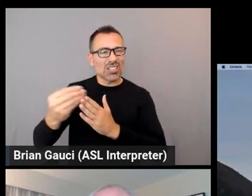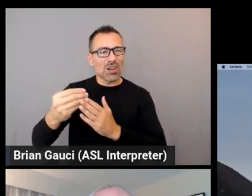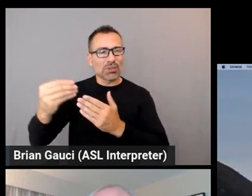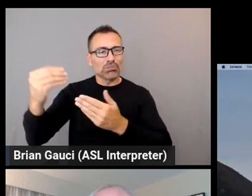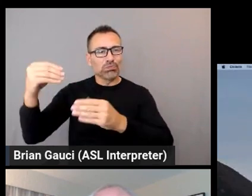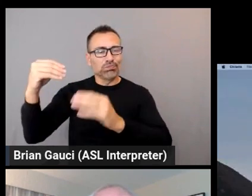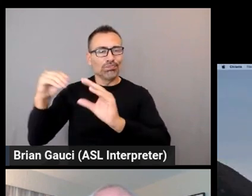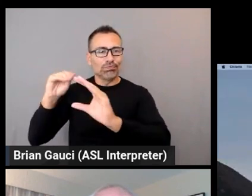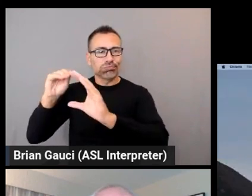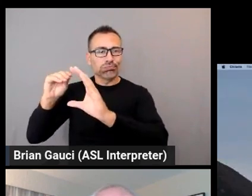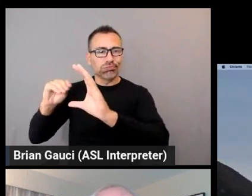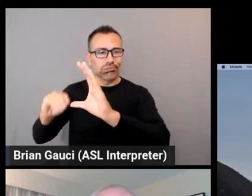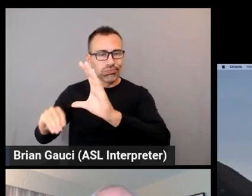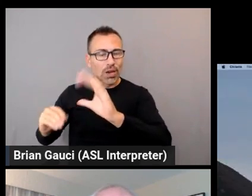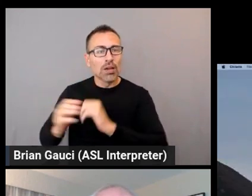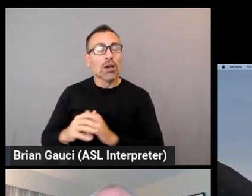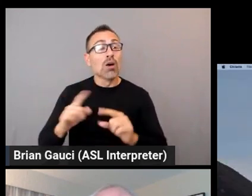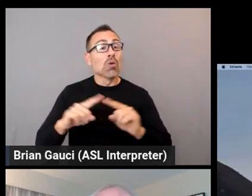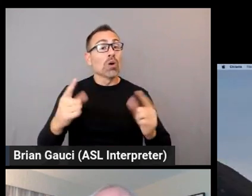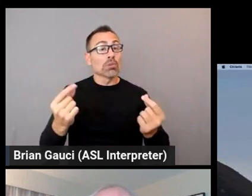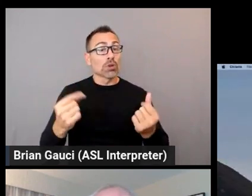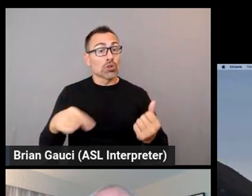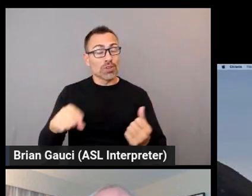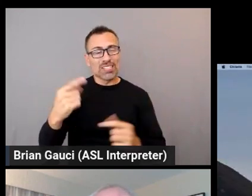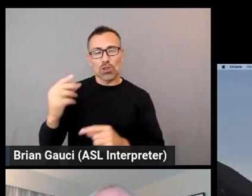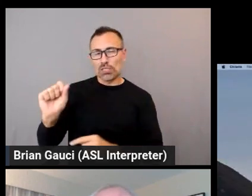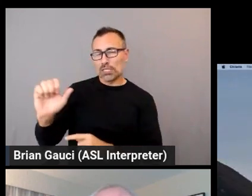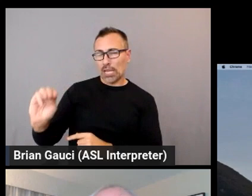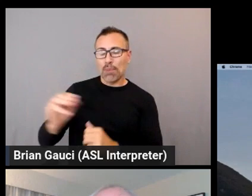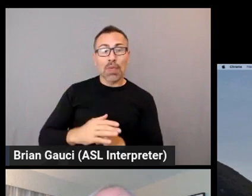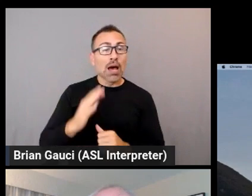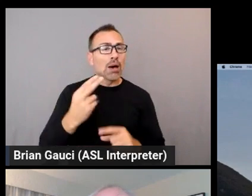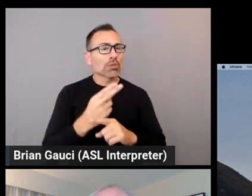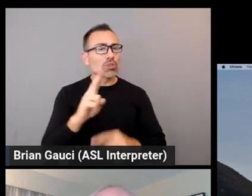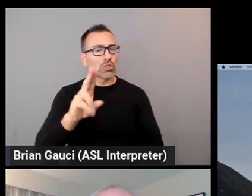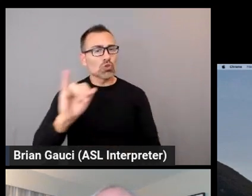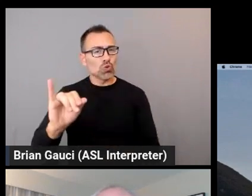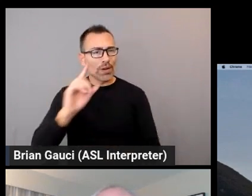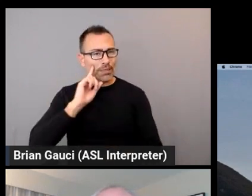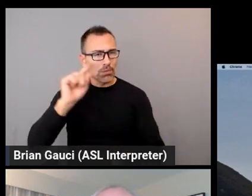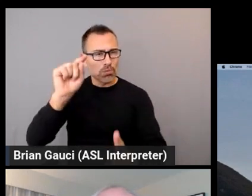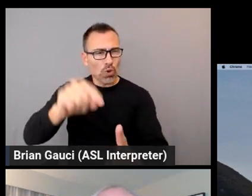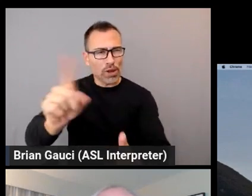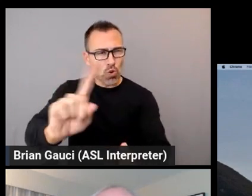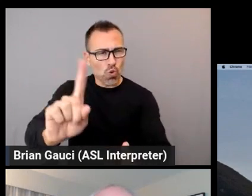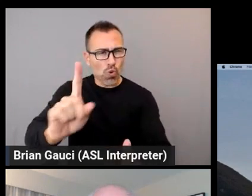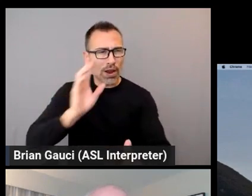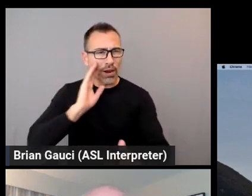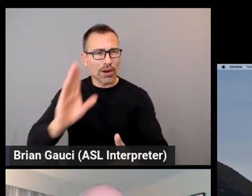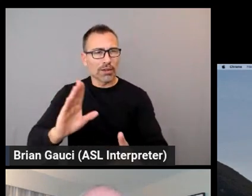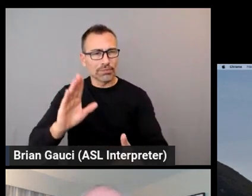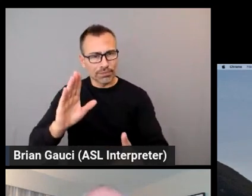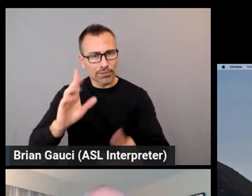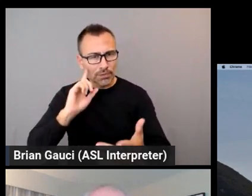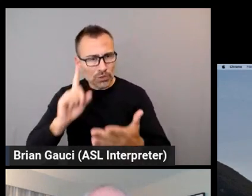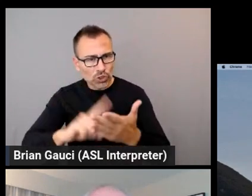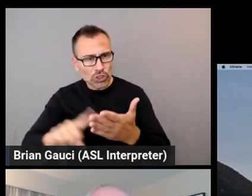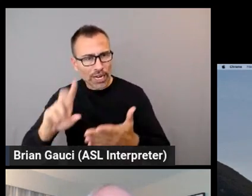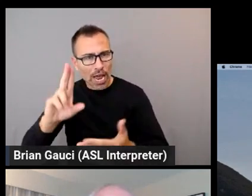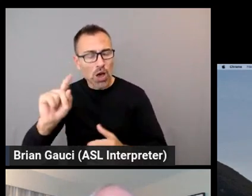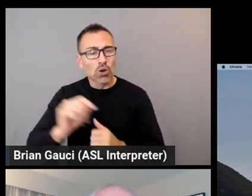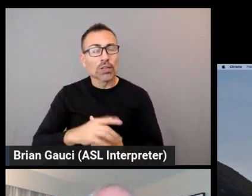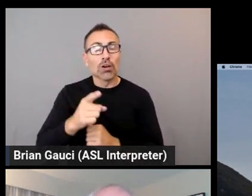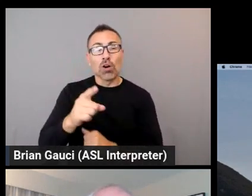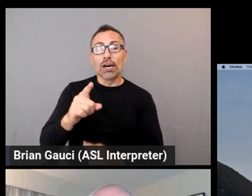do is use this UI to point at where I've checked this out. Just git checkout on disk. I'm just going to select